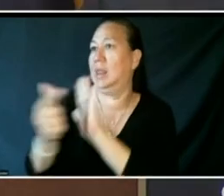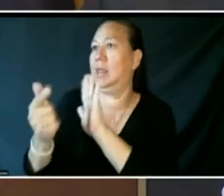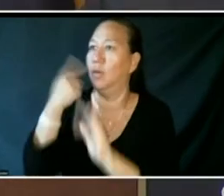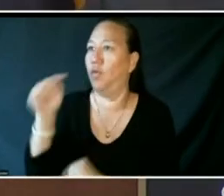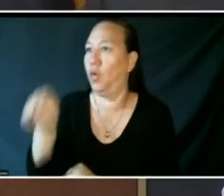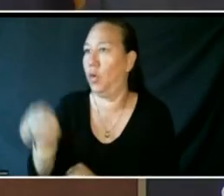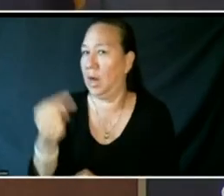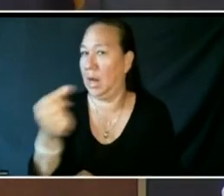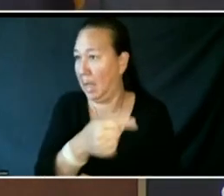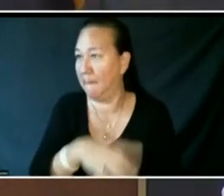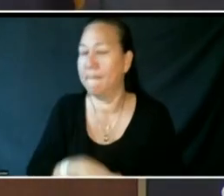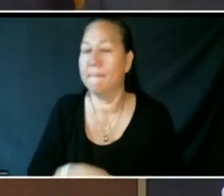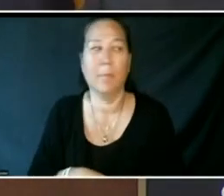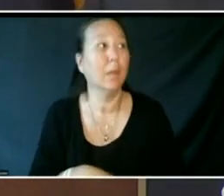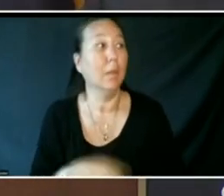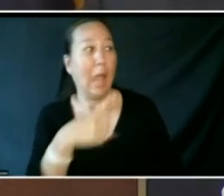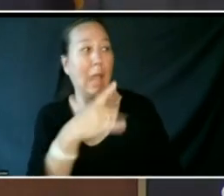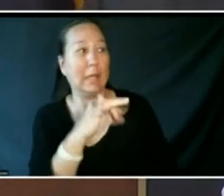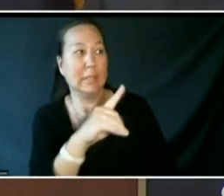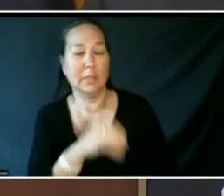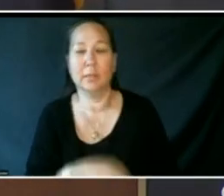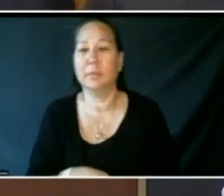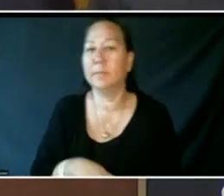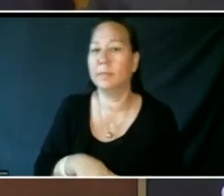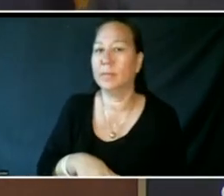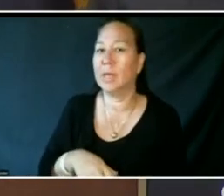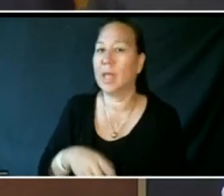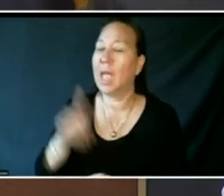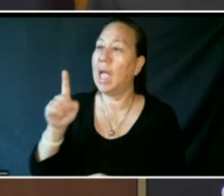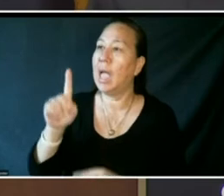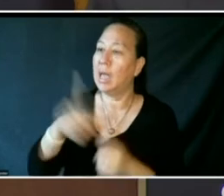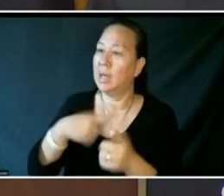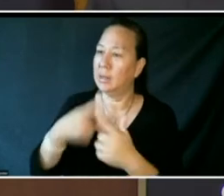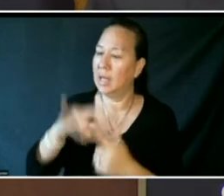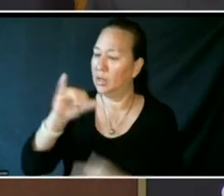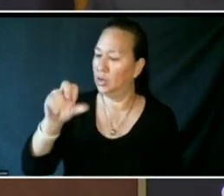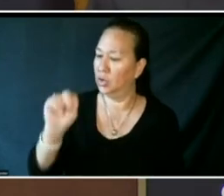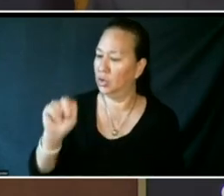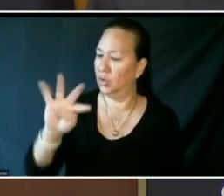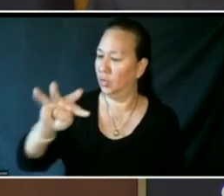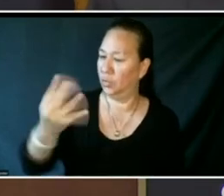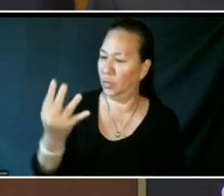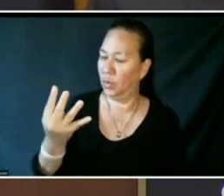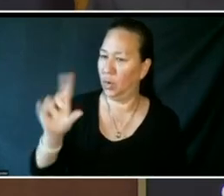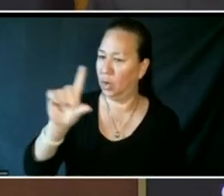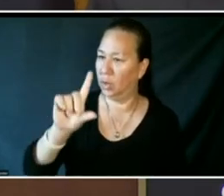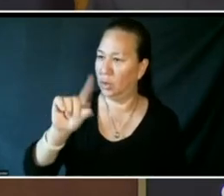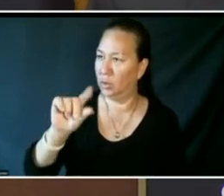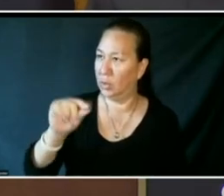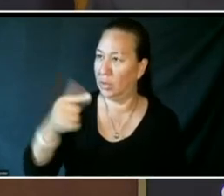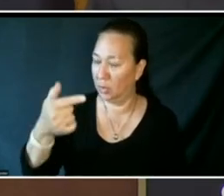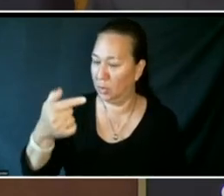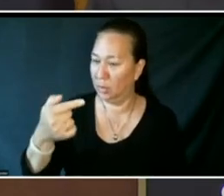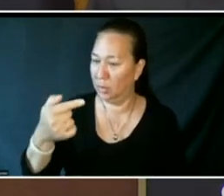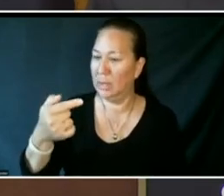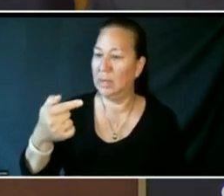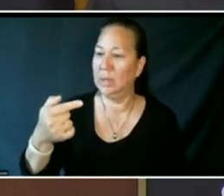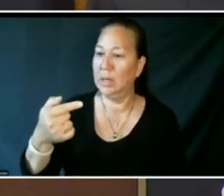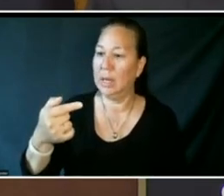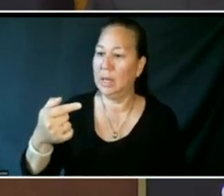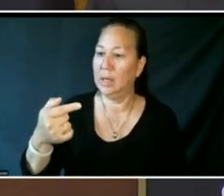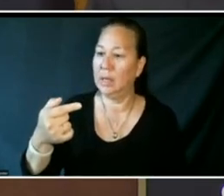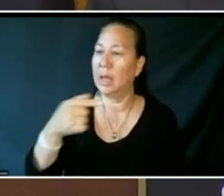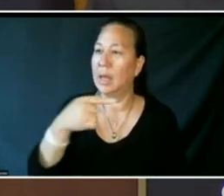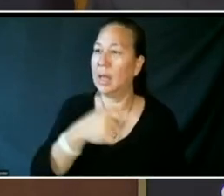Nevertheless, his lawyer, John Eastman, called you some days later, on June 4th, 2021. And he did have a very